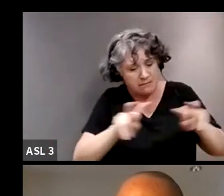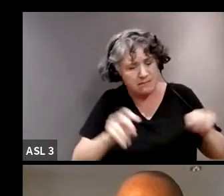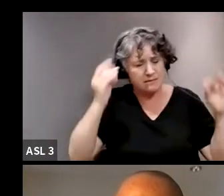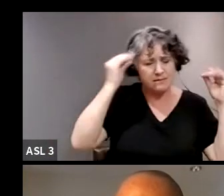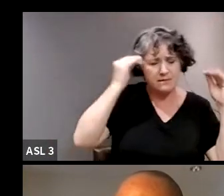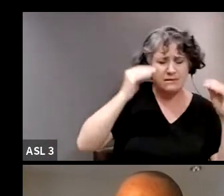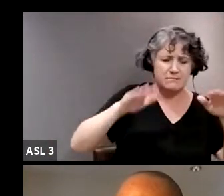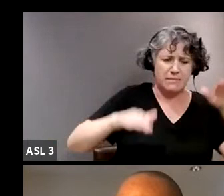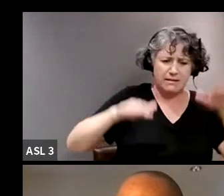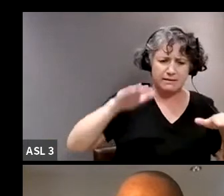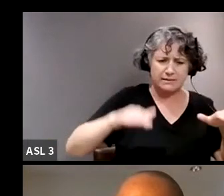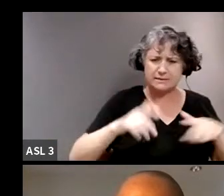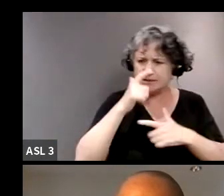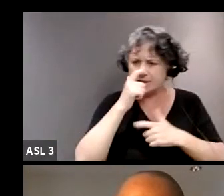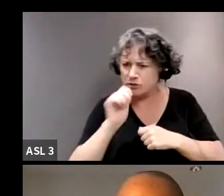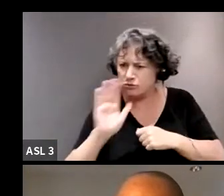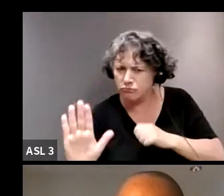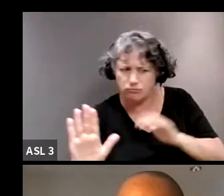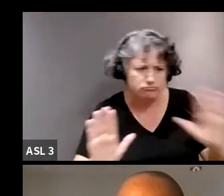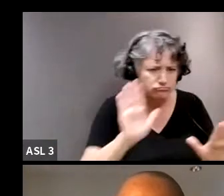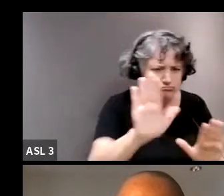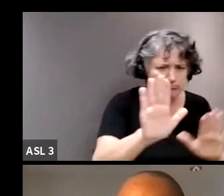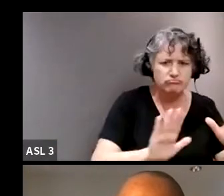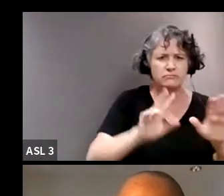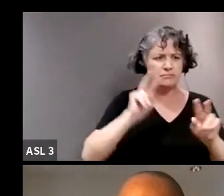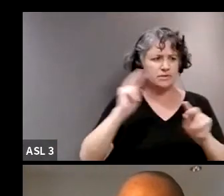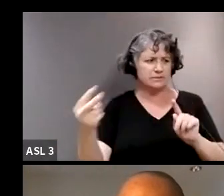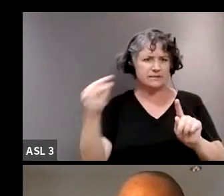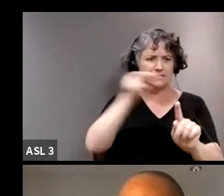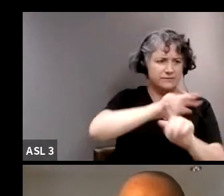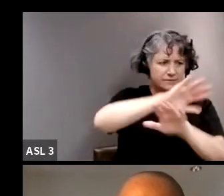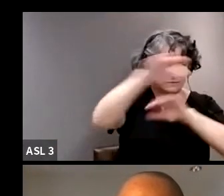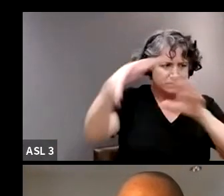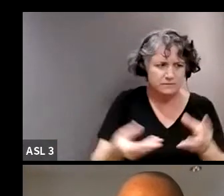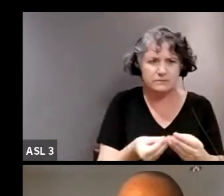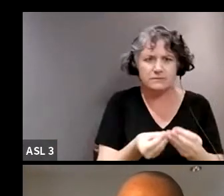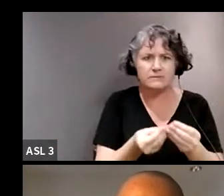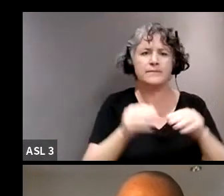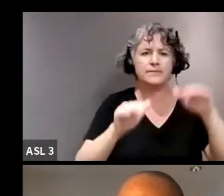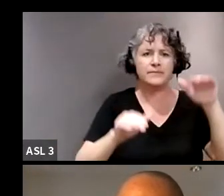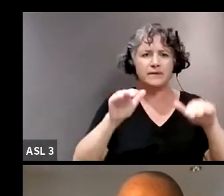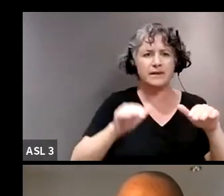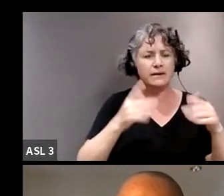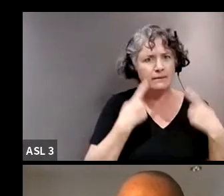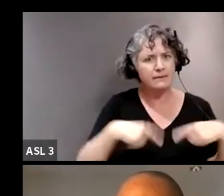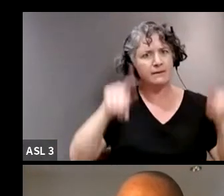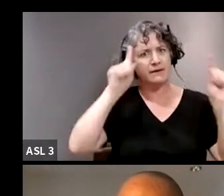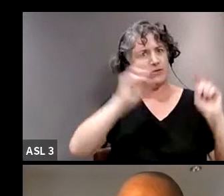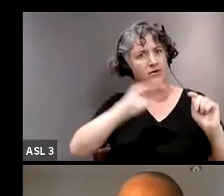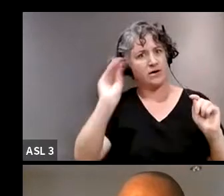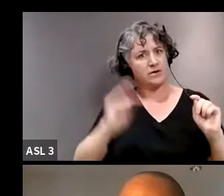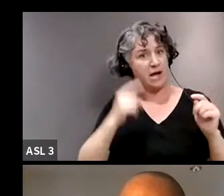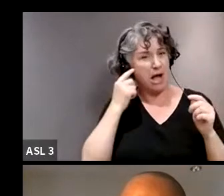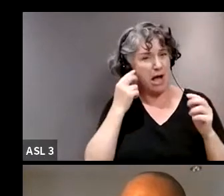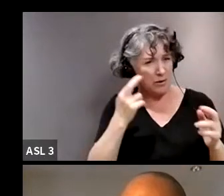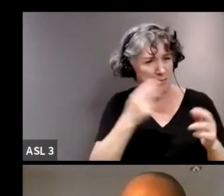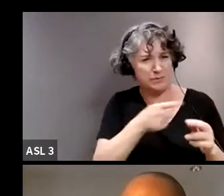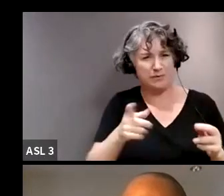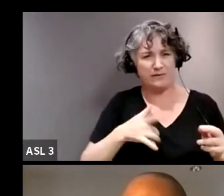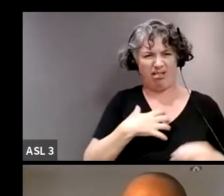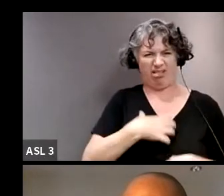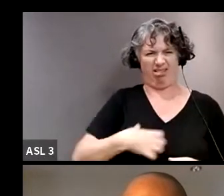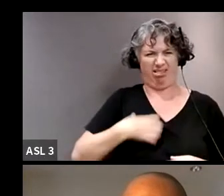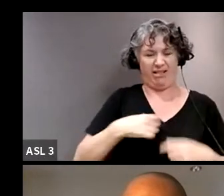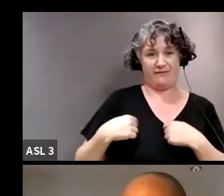different interests and the different perspectives and make sure we have something that works for ottawa as a whole and i hope no one on this board is discouraged from doing that